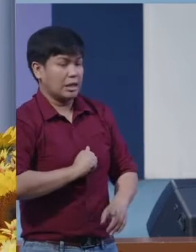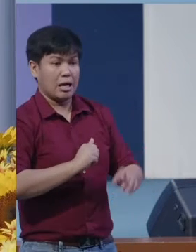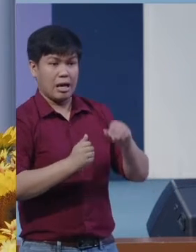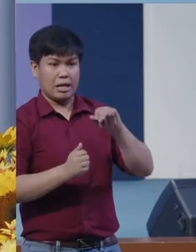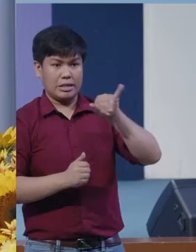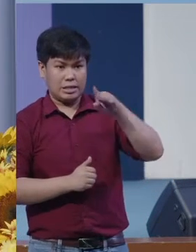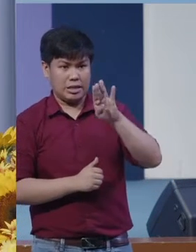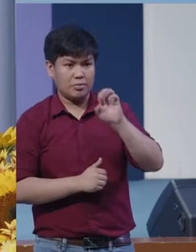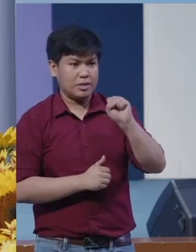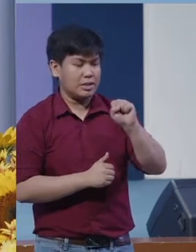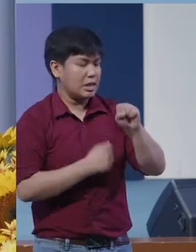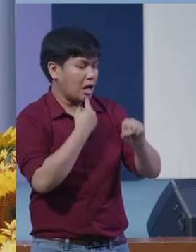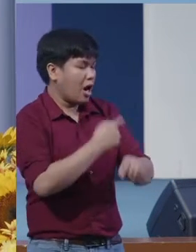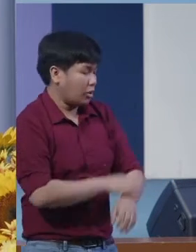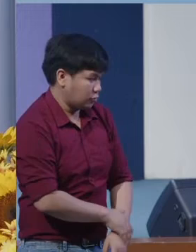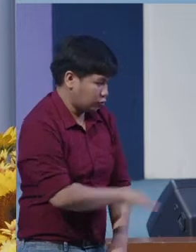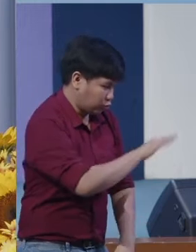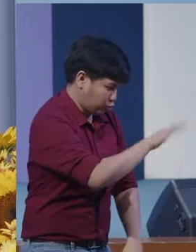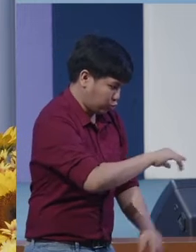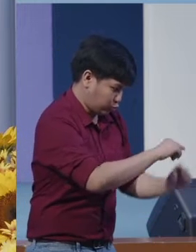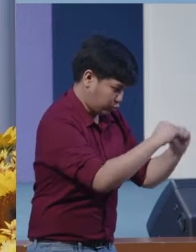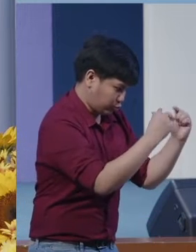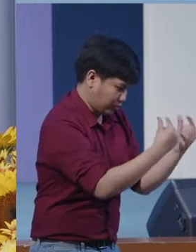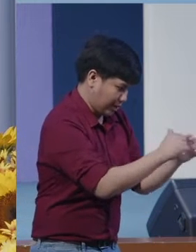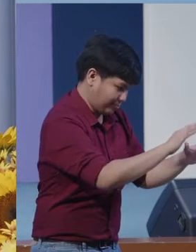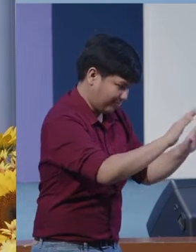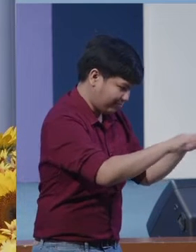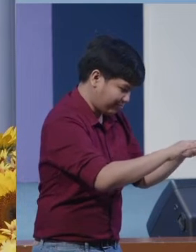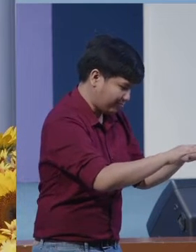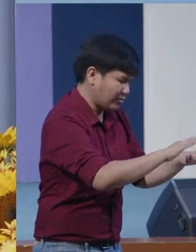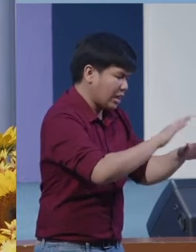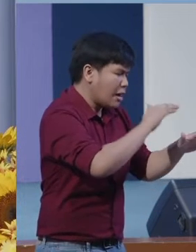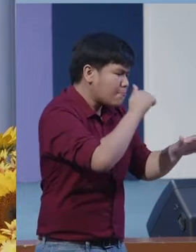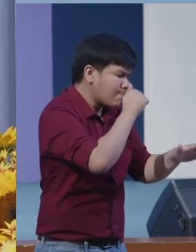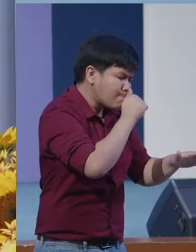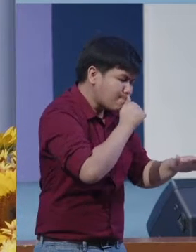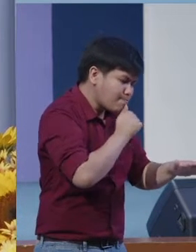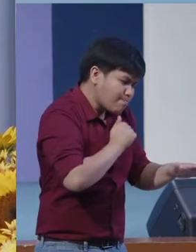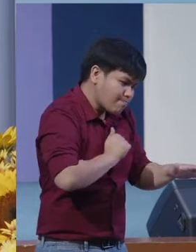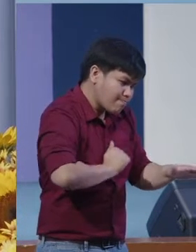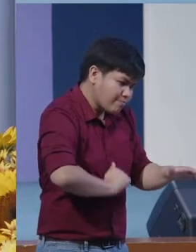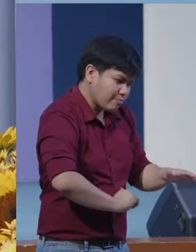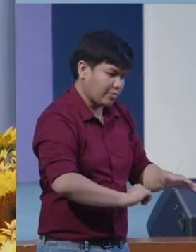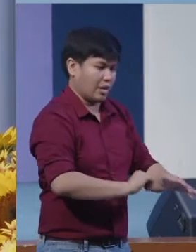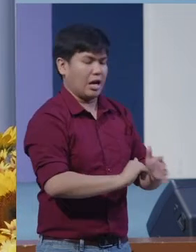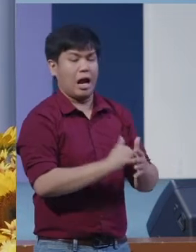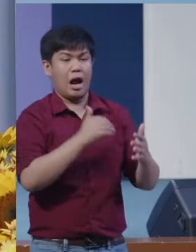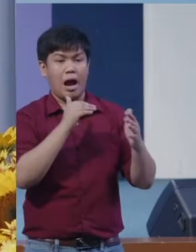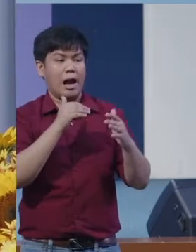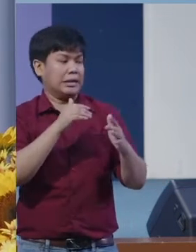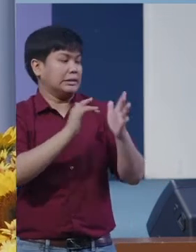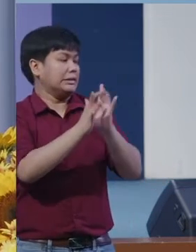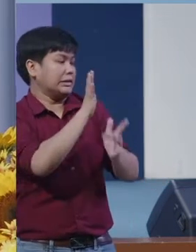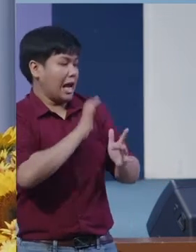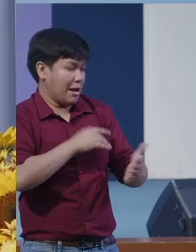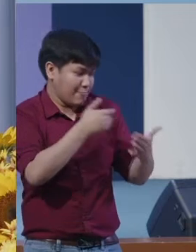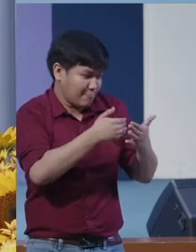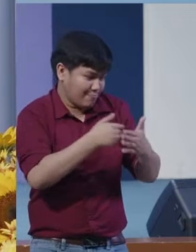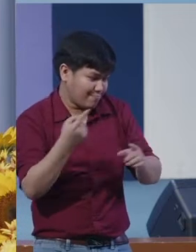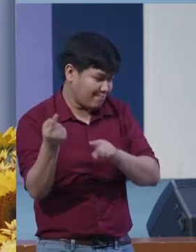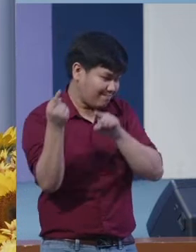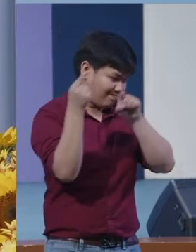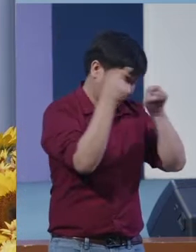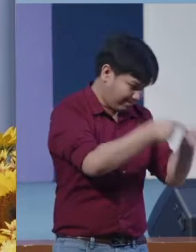Long suffering ang ibig po sabihin nun. Until it receives the earth and late rains, you also be